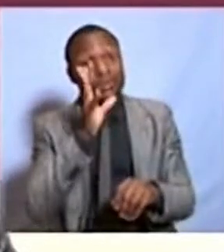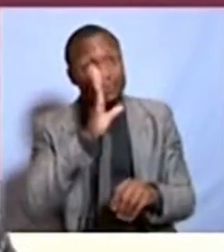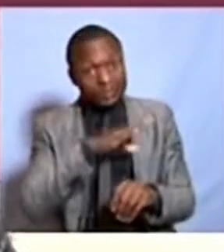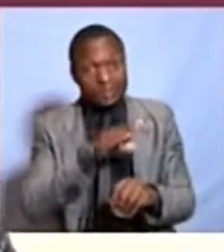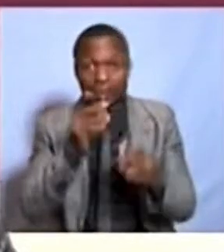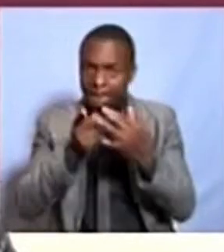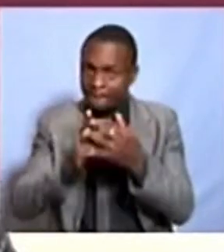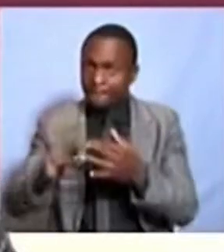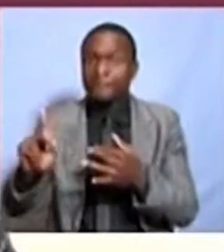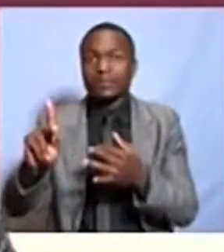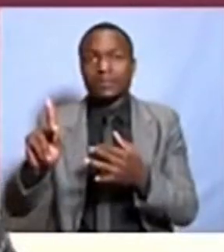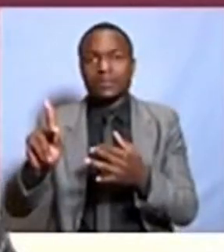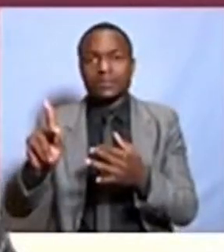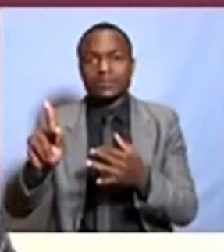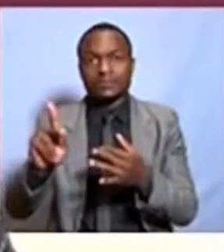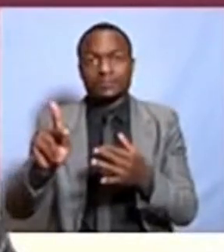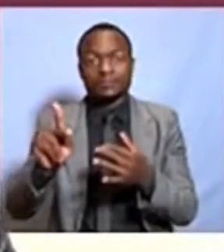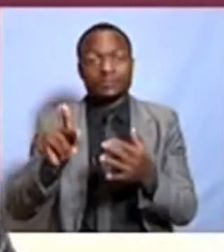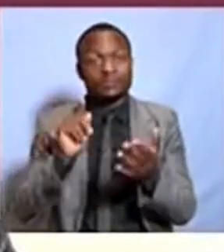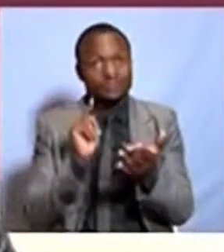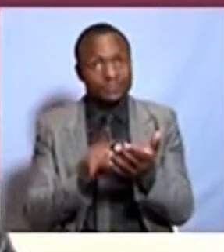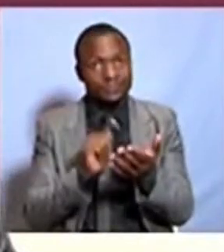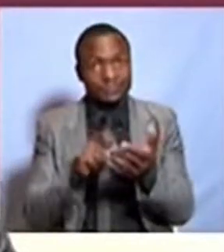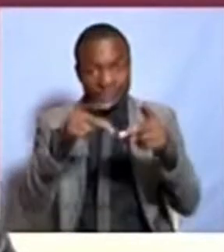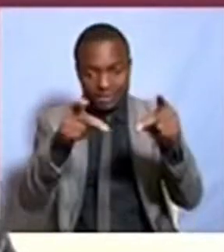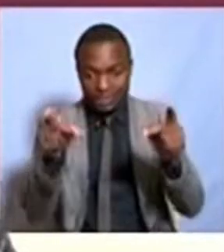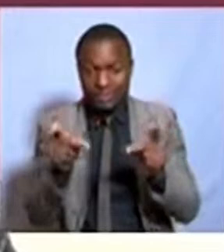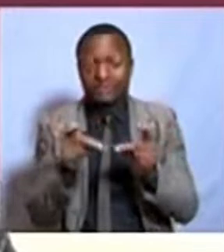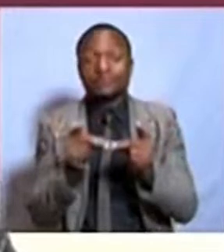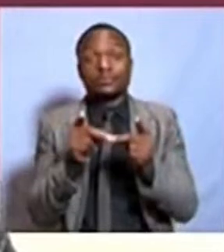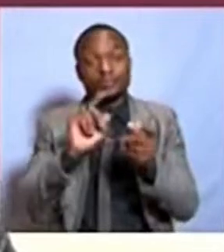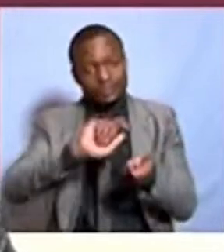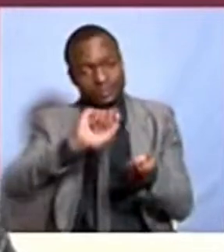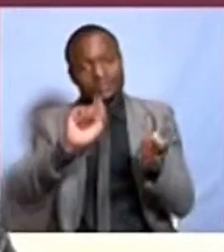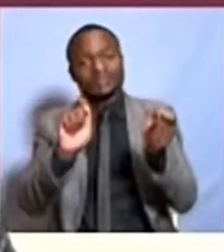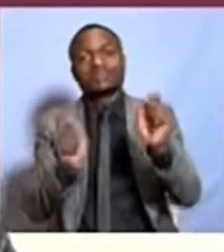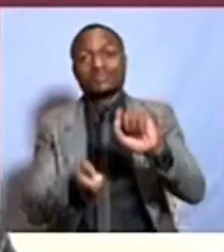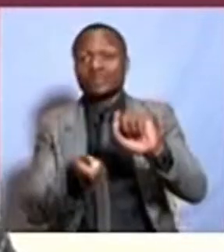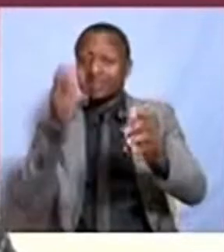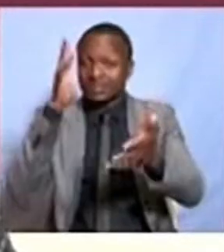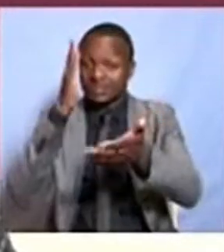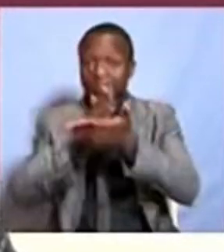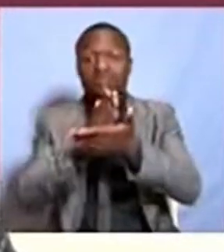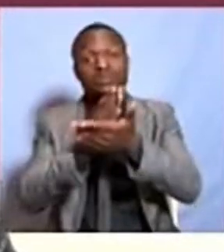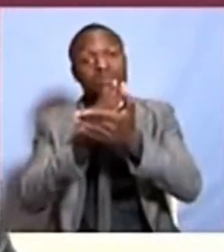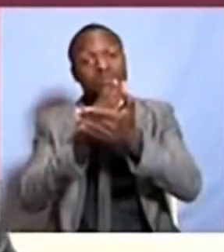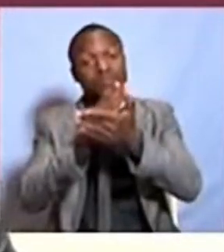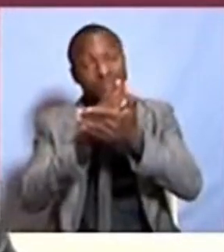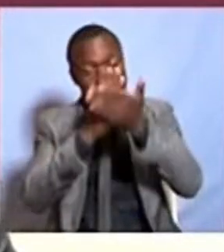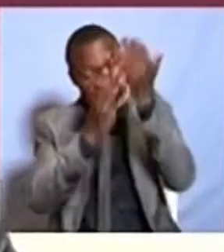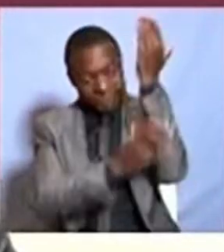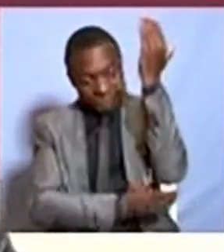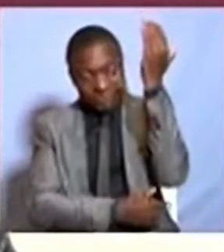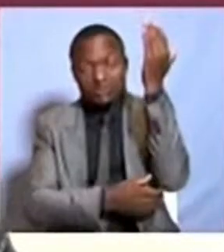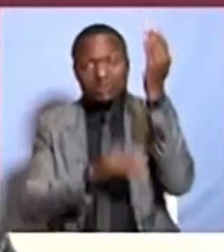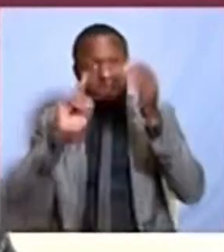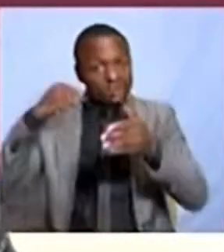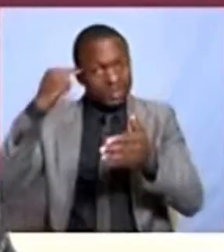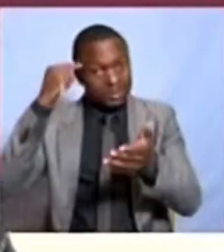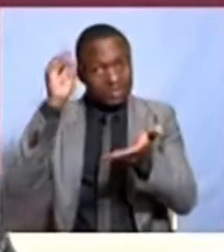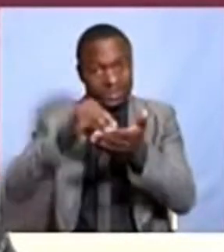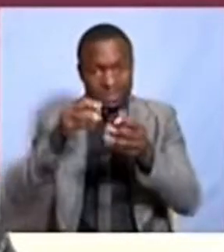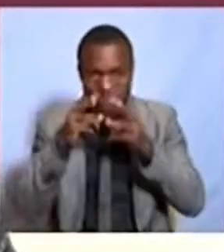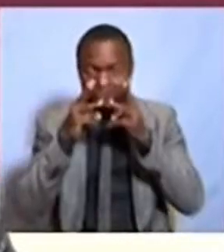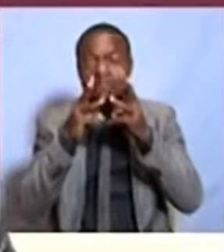of the dynamic position of changing or alleviating poverty. So of course, government has put in measures like the